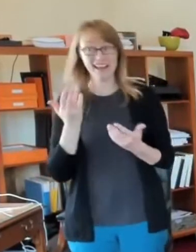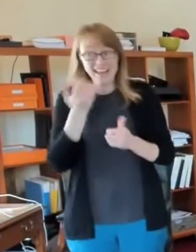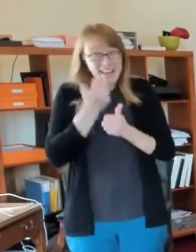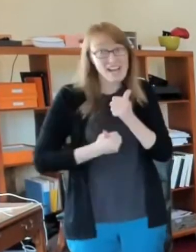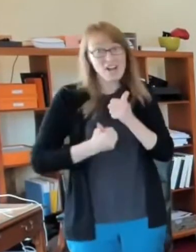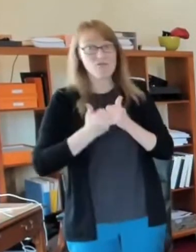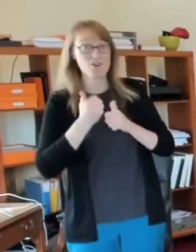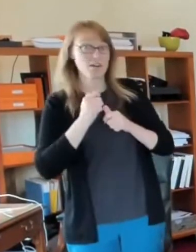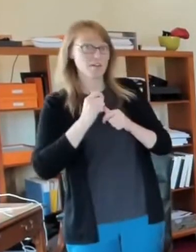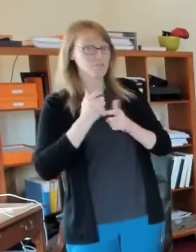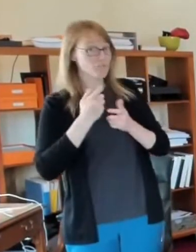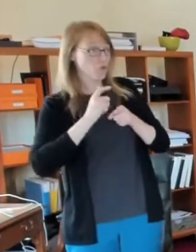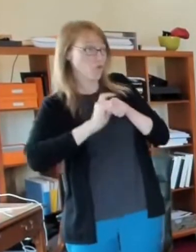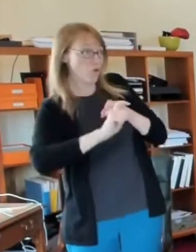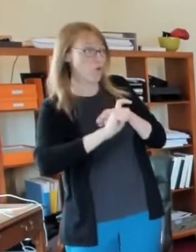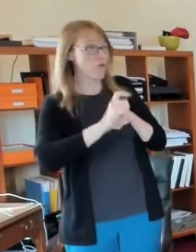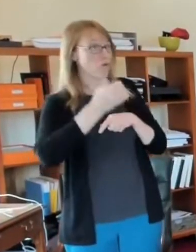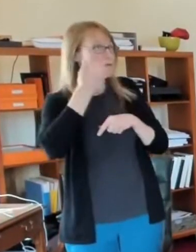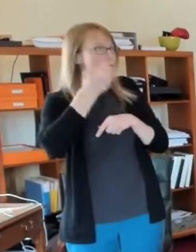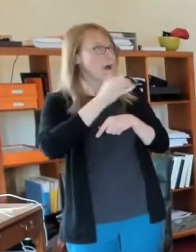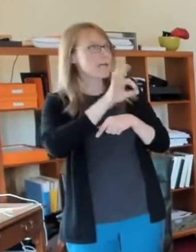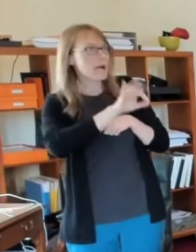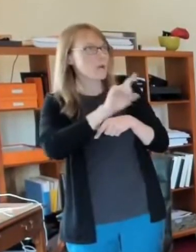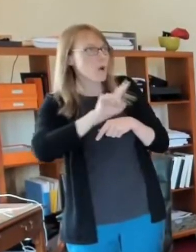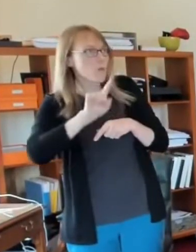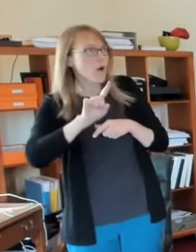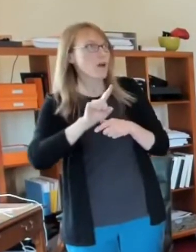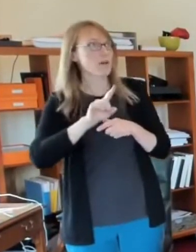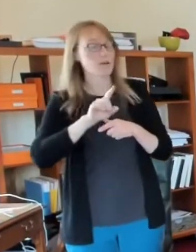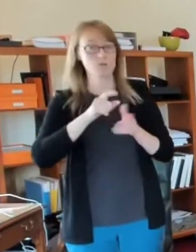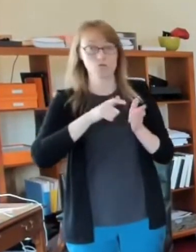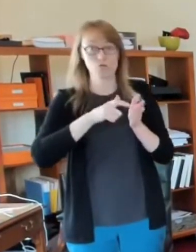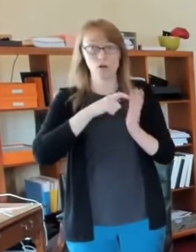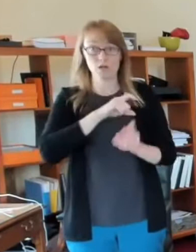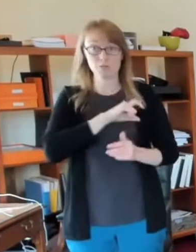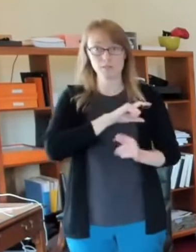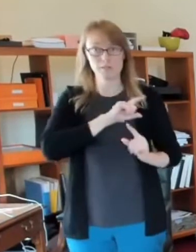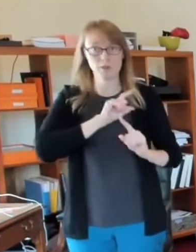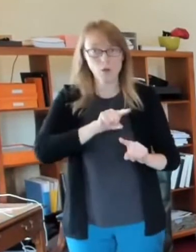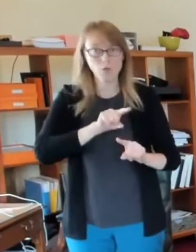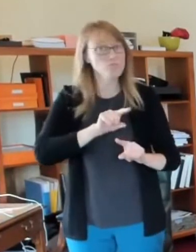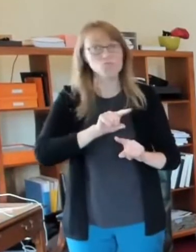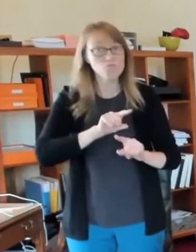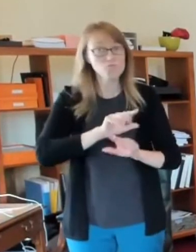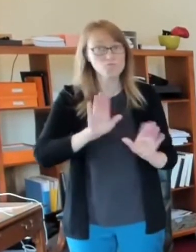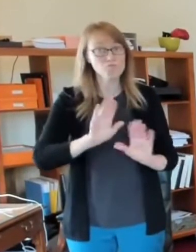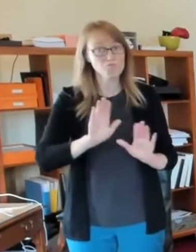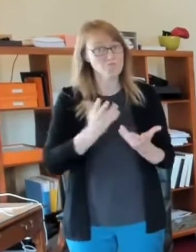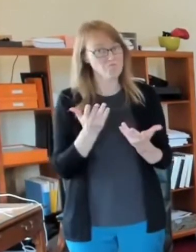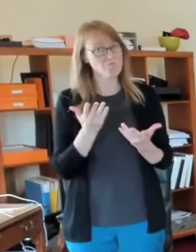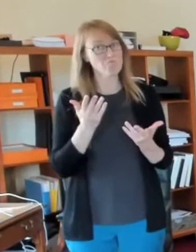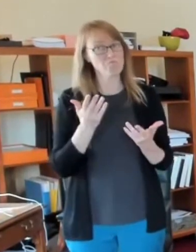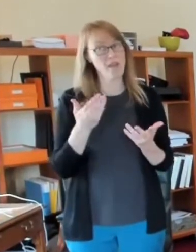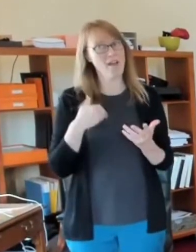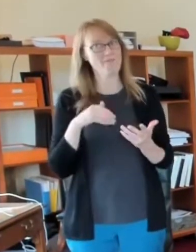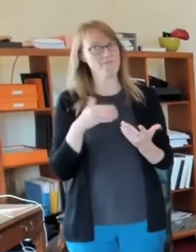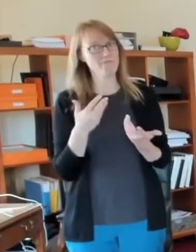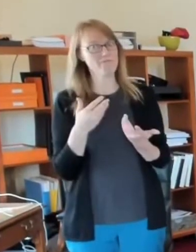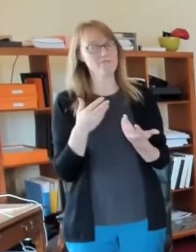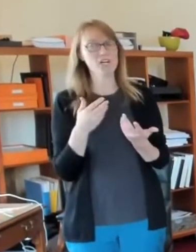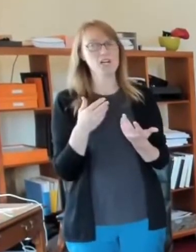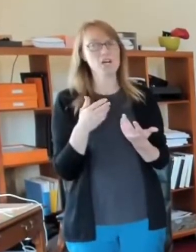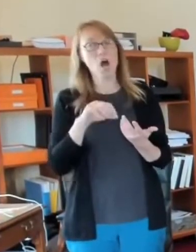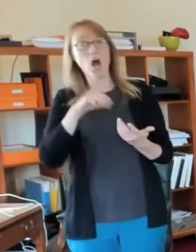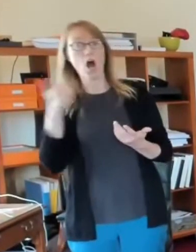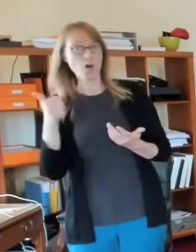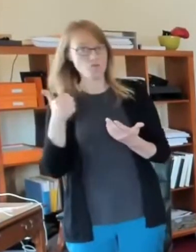call to 911 requires a police officer response. And so we're really working to try to figure out that